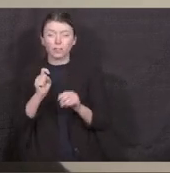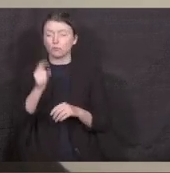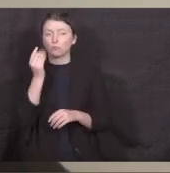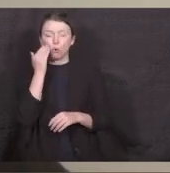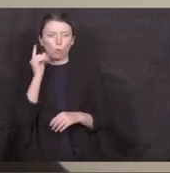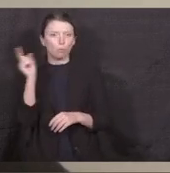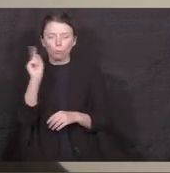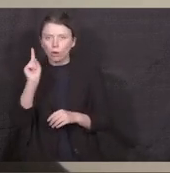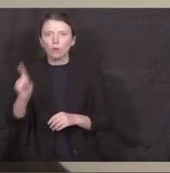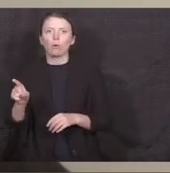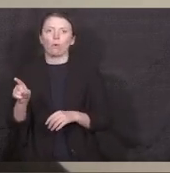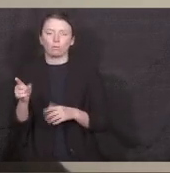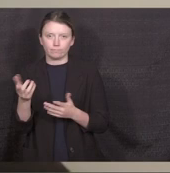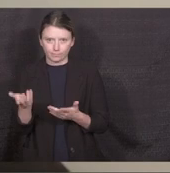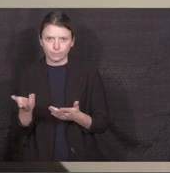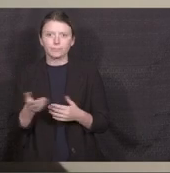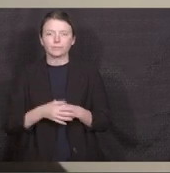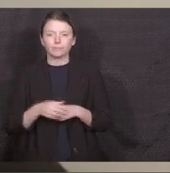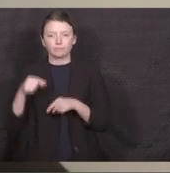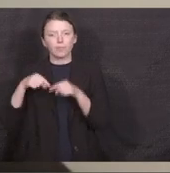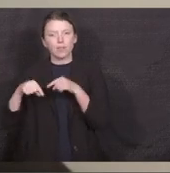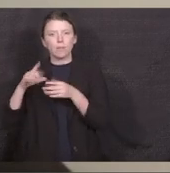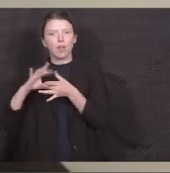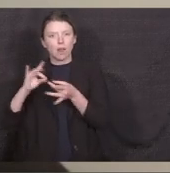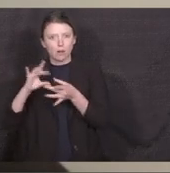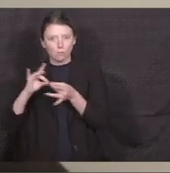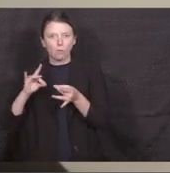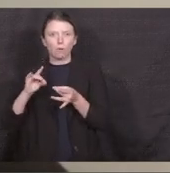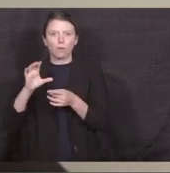to go. And I mentioned before